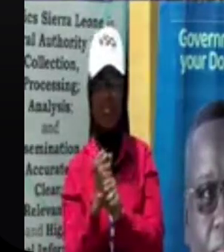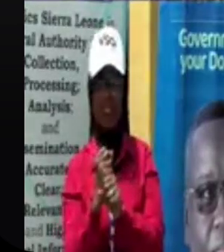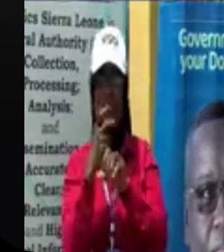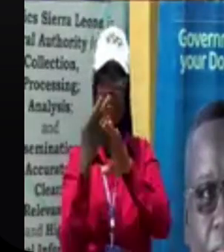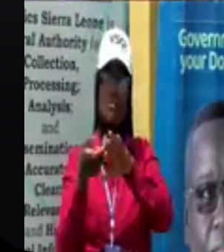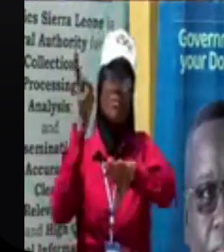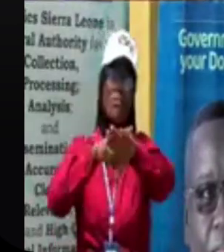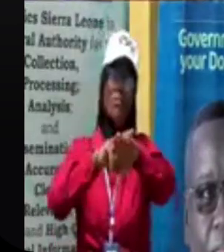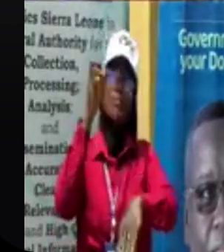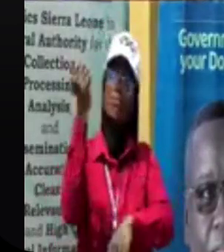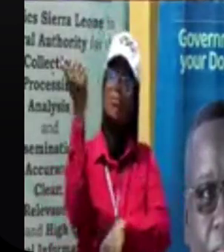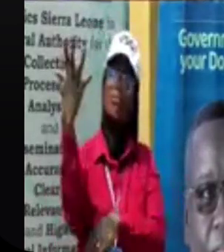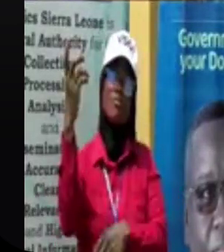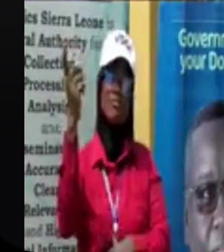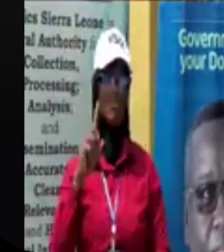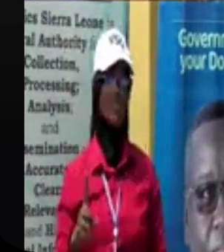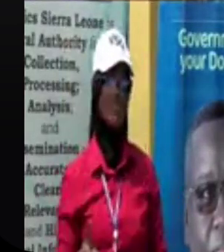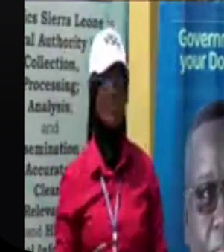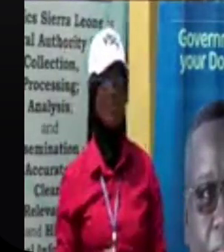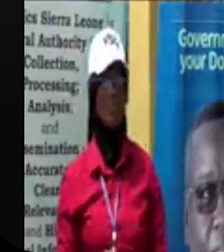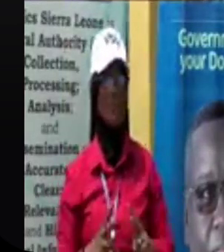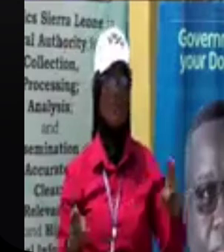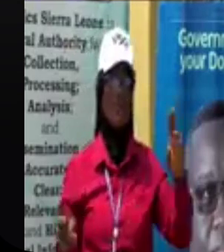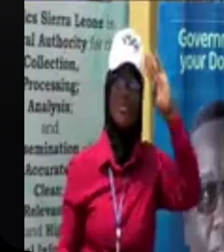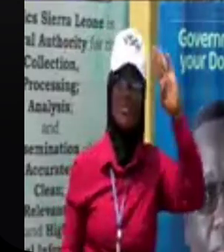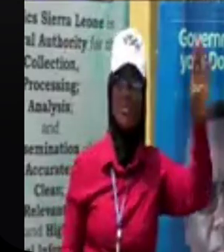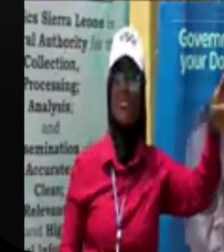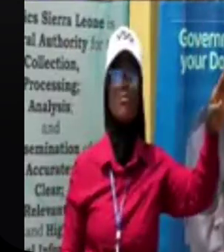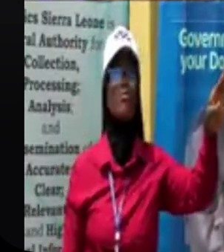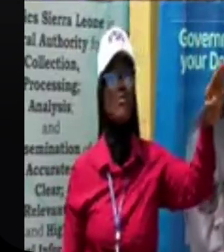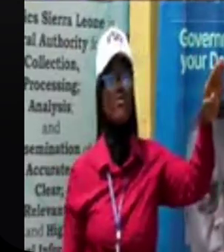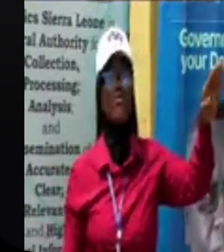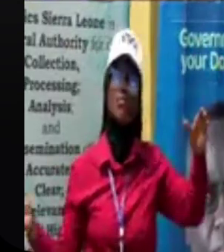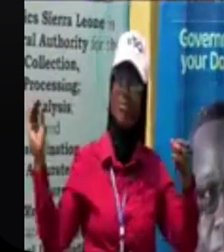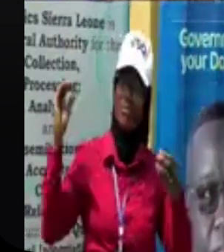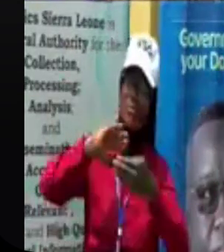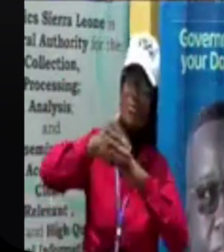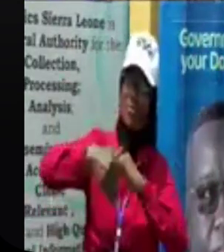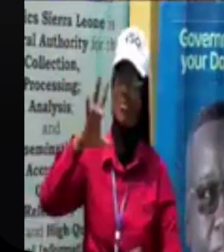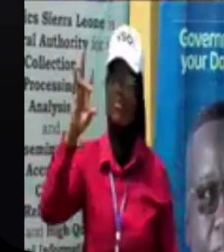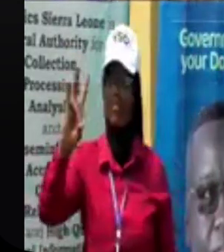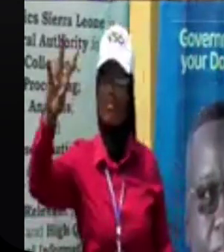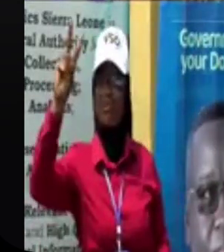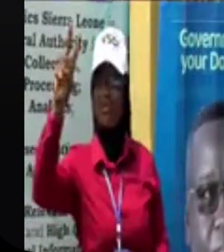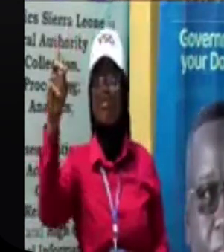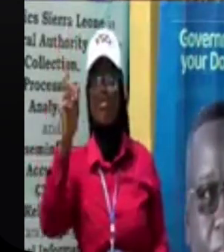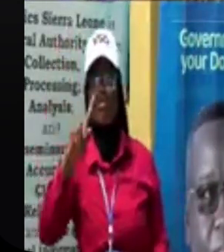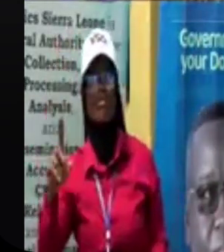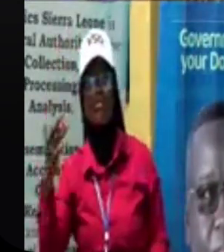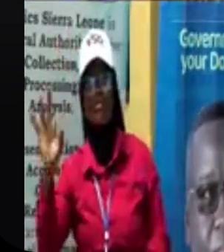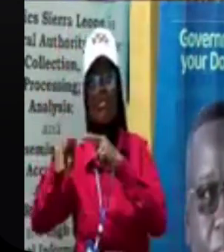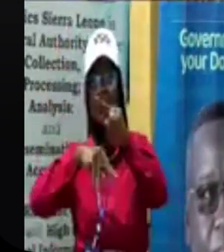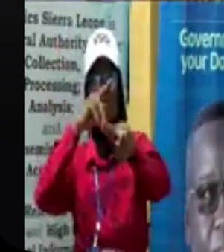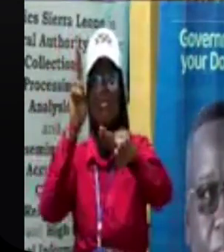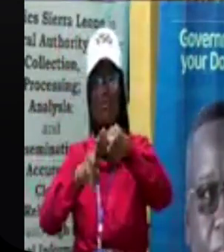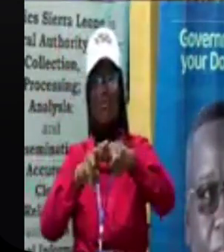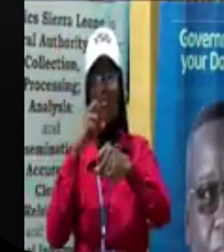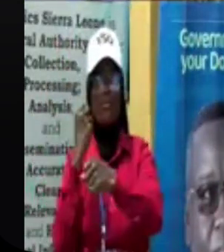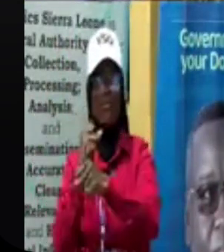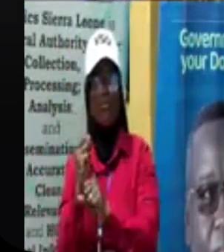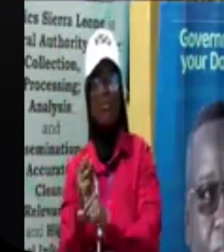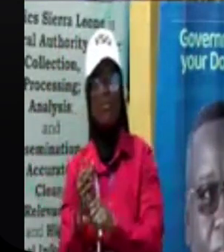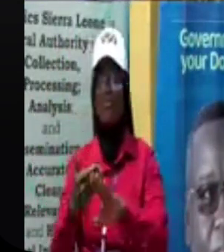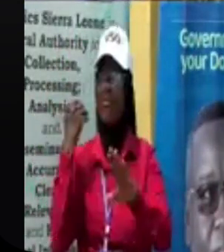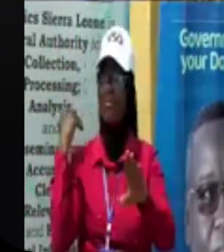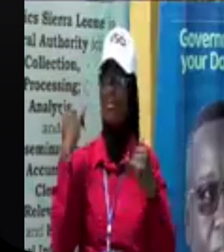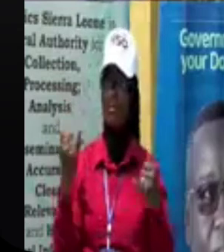up by 15%, not also sir. It cover now 72% of the national consumption, when